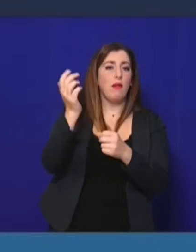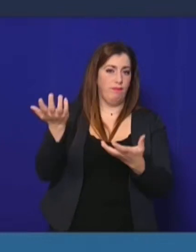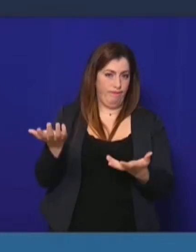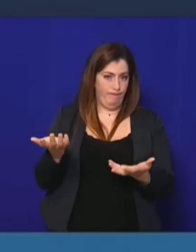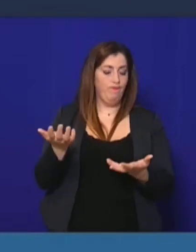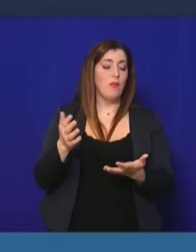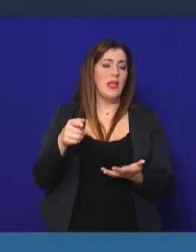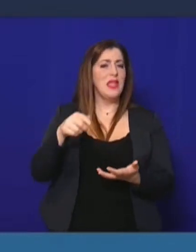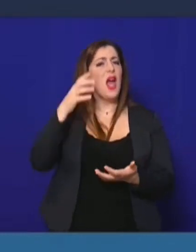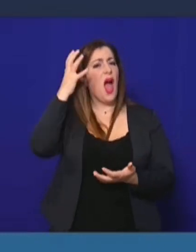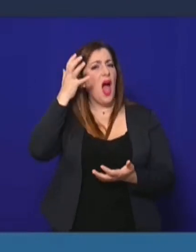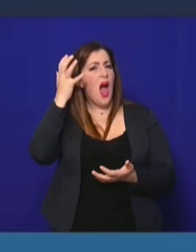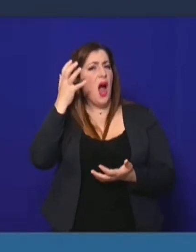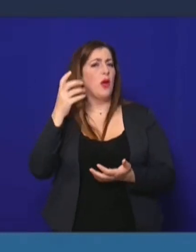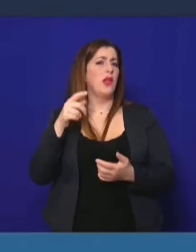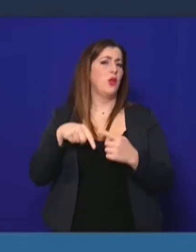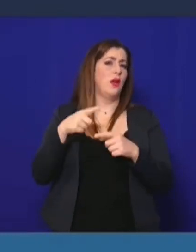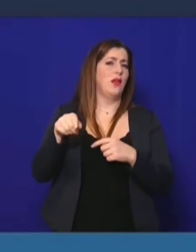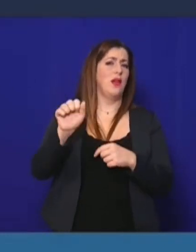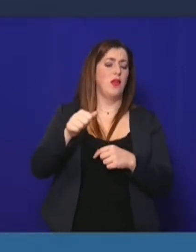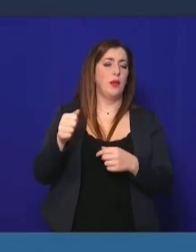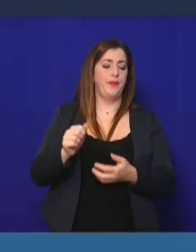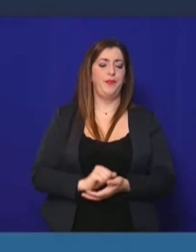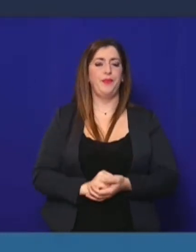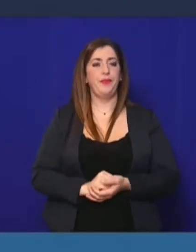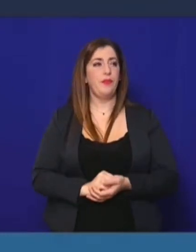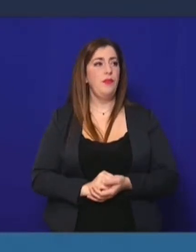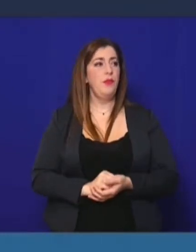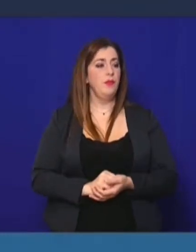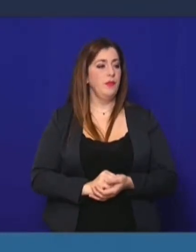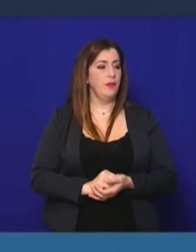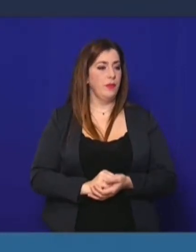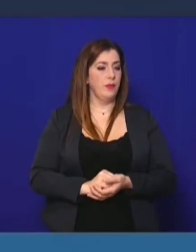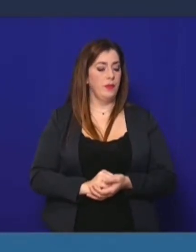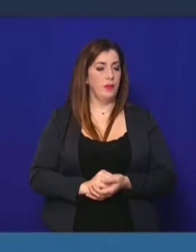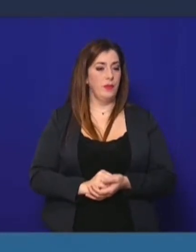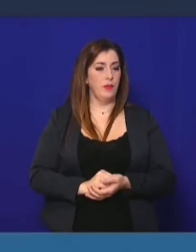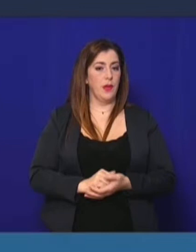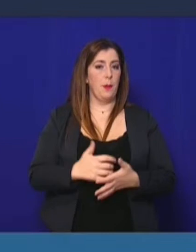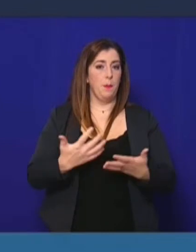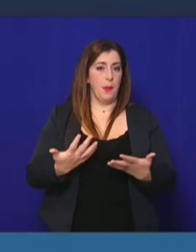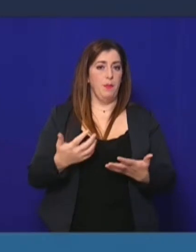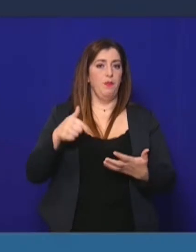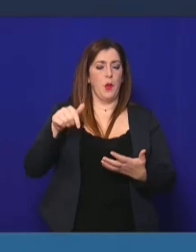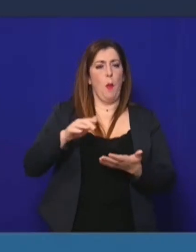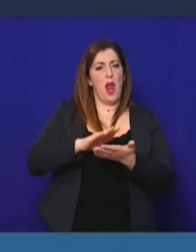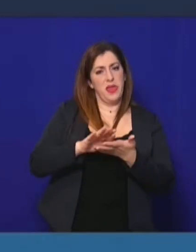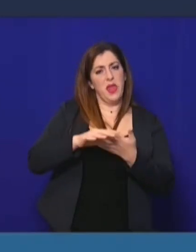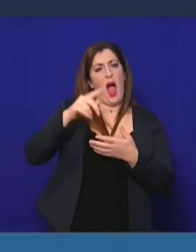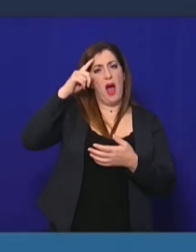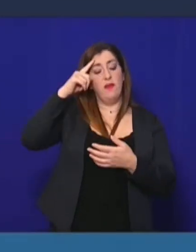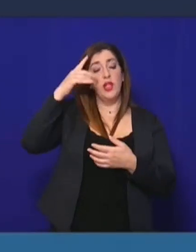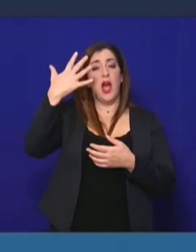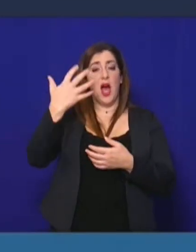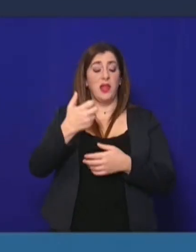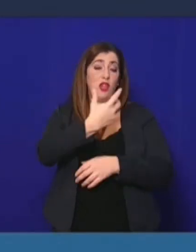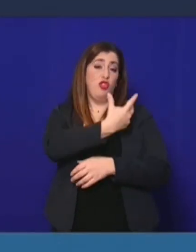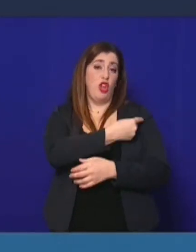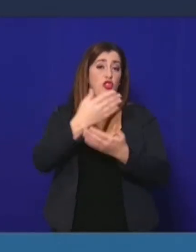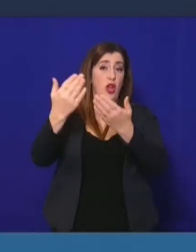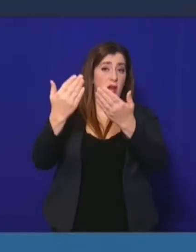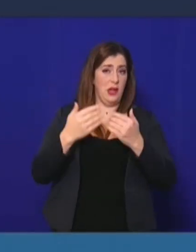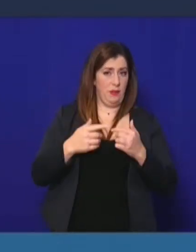dawn il-vaccines ħajkunu qegħdin jiġu in lots along the way regolari ħafna. U aħna bħalma semmejna wkoll